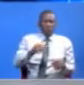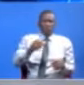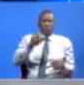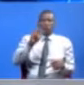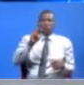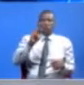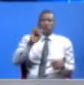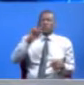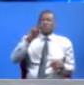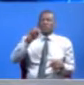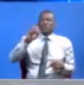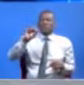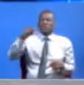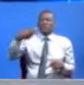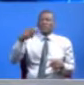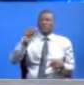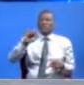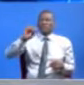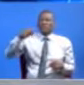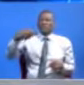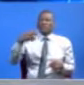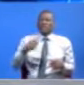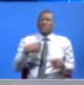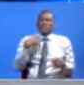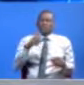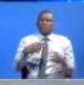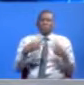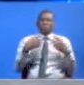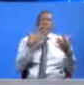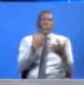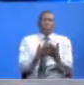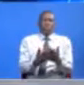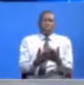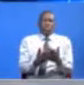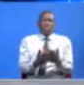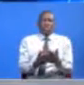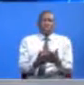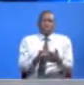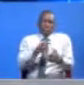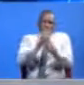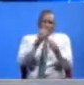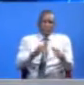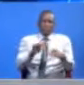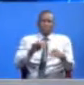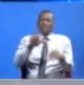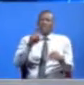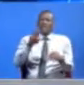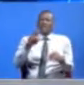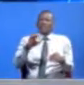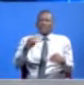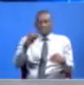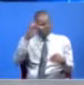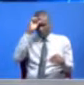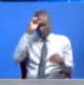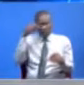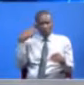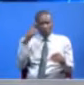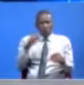citing continued detention of its crew by the Democratic Republic of Congo, that's the DRC's government, over a